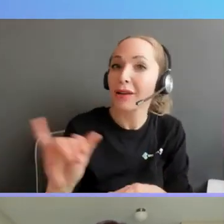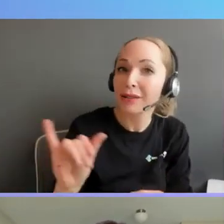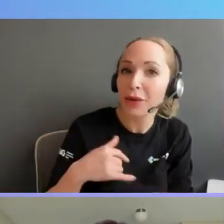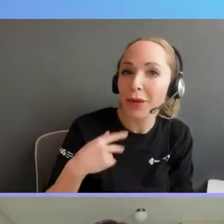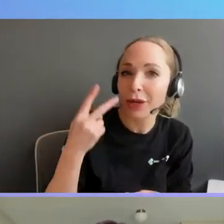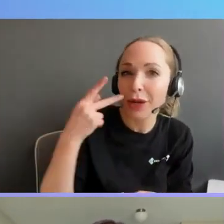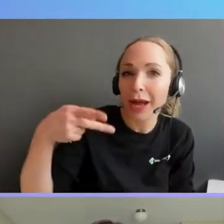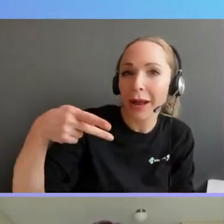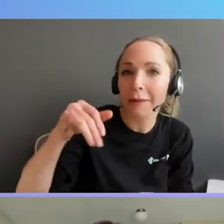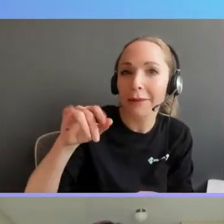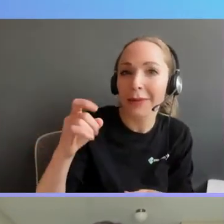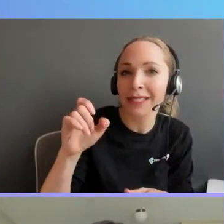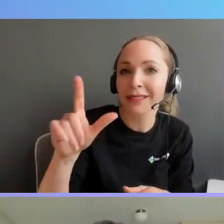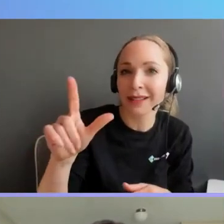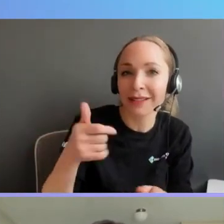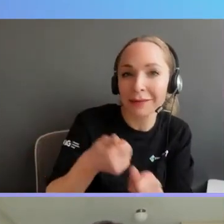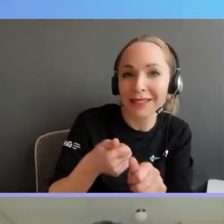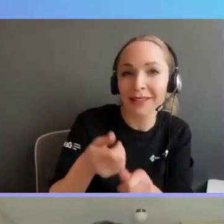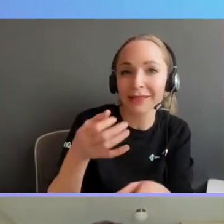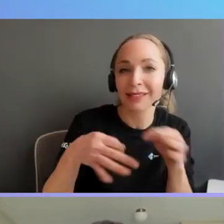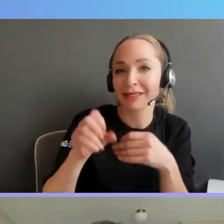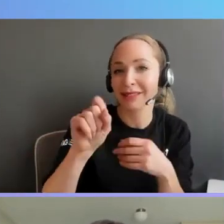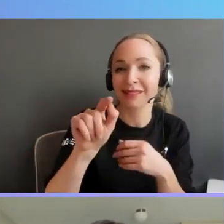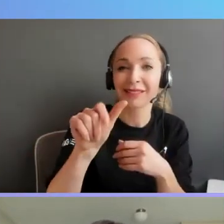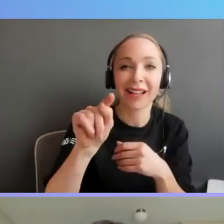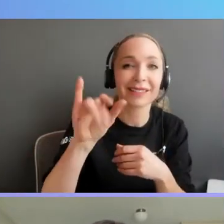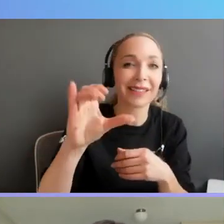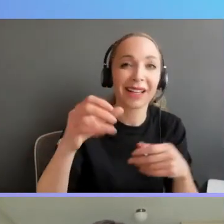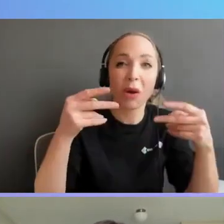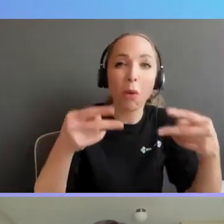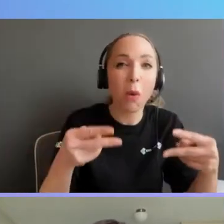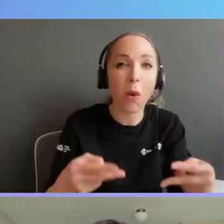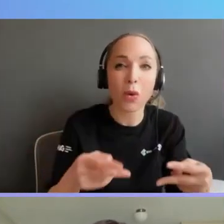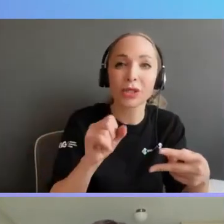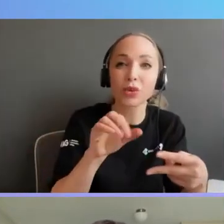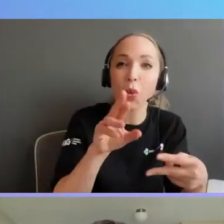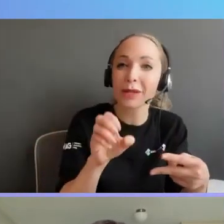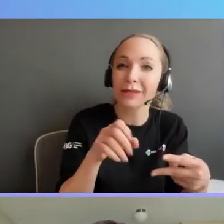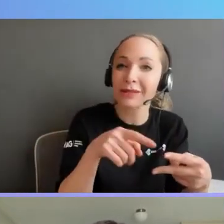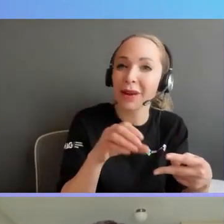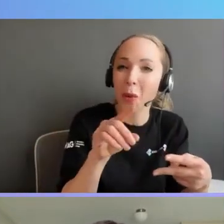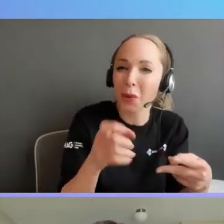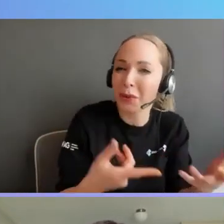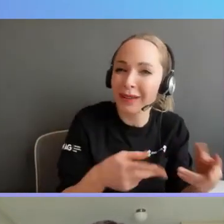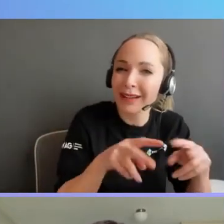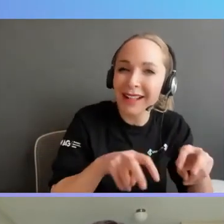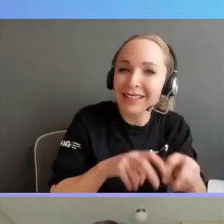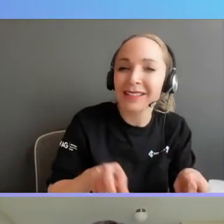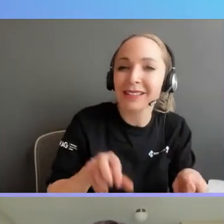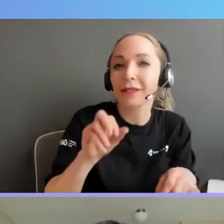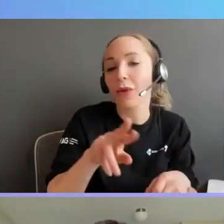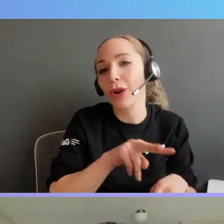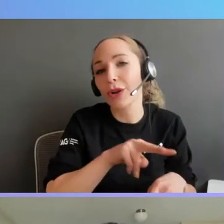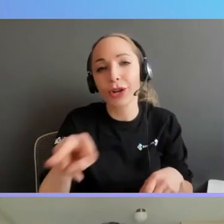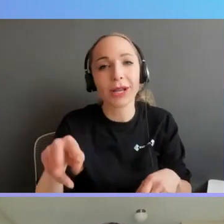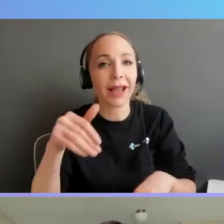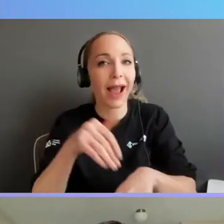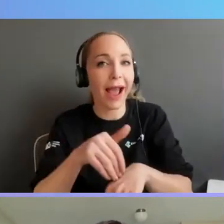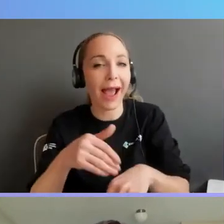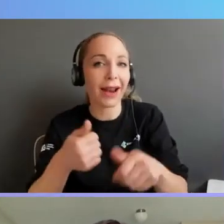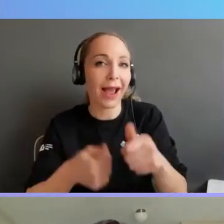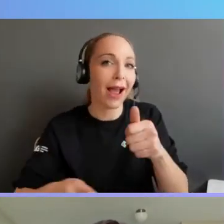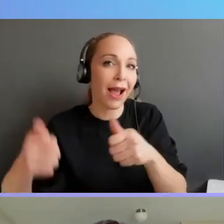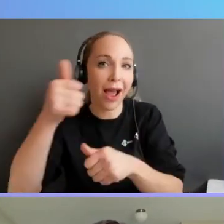device, as opposed to a static source code analysis or analyzing that view hierarchy. And so I'll give you one example of that